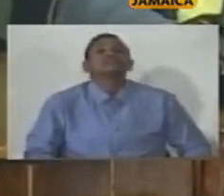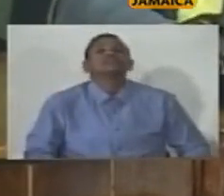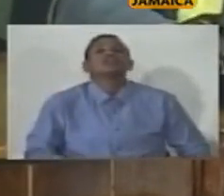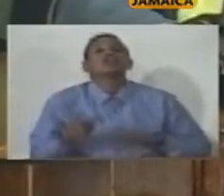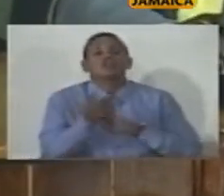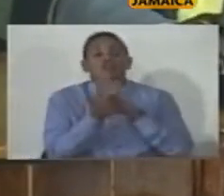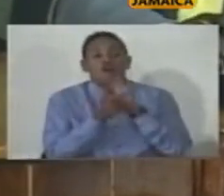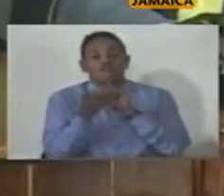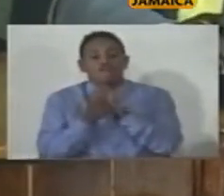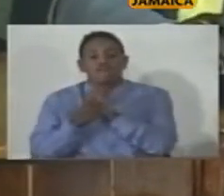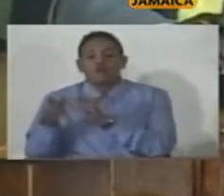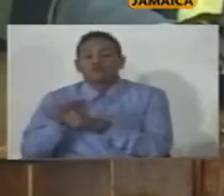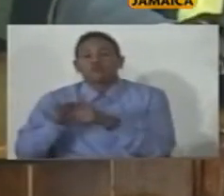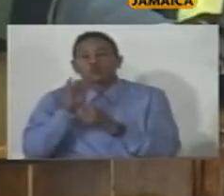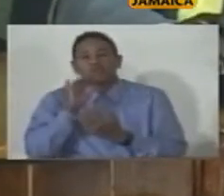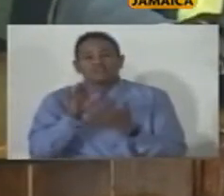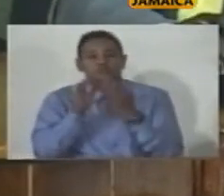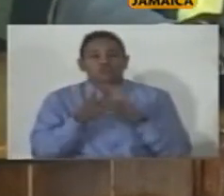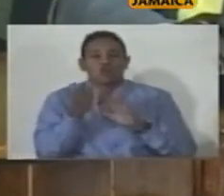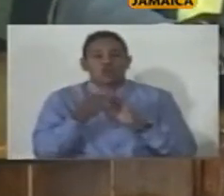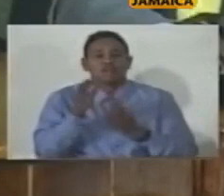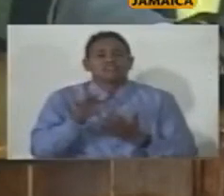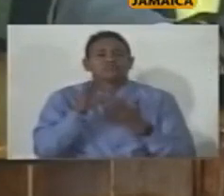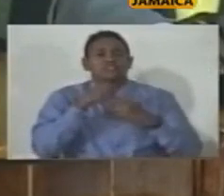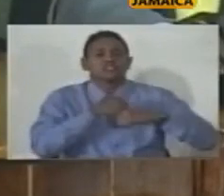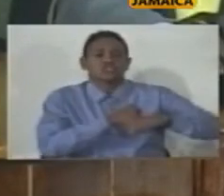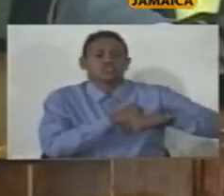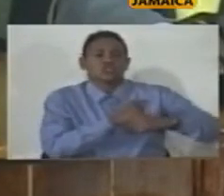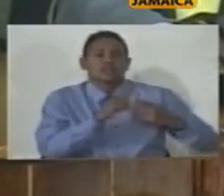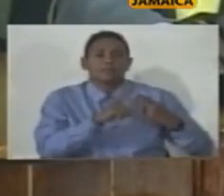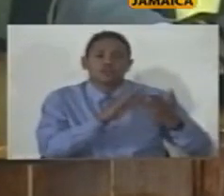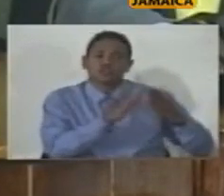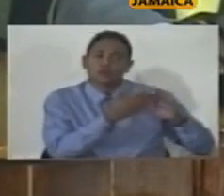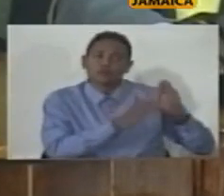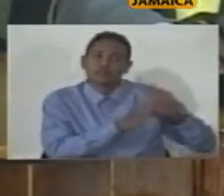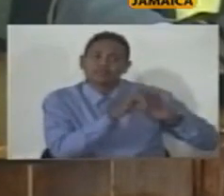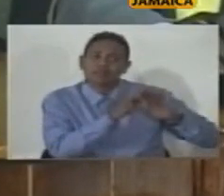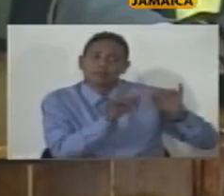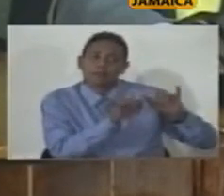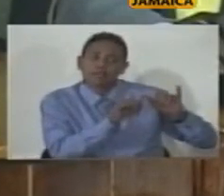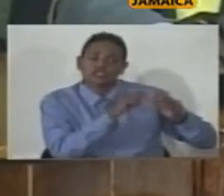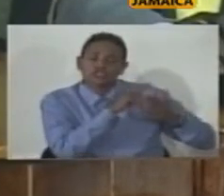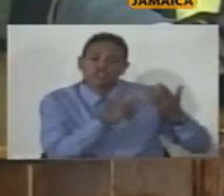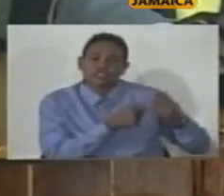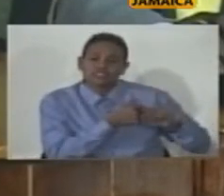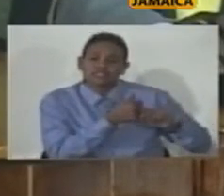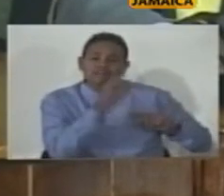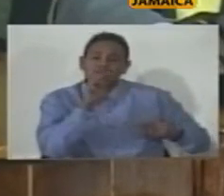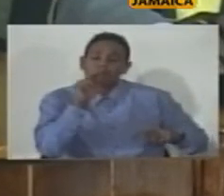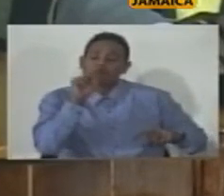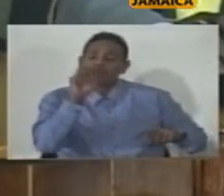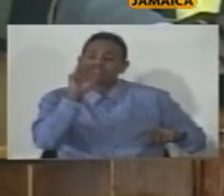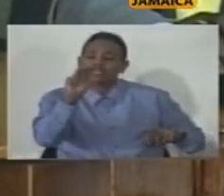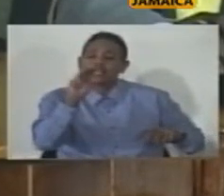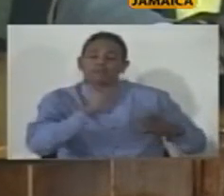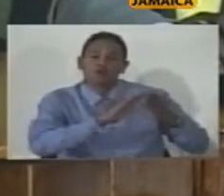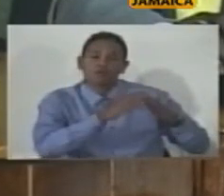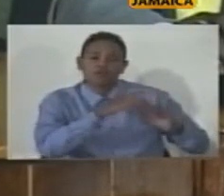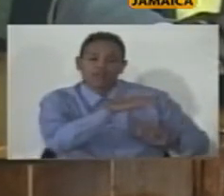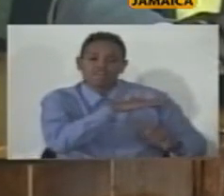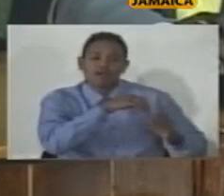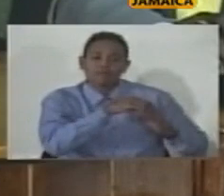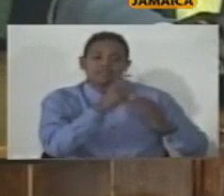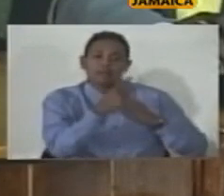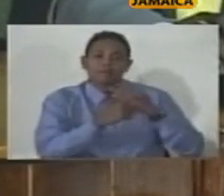Reform Zones of Special Operations, Special Security and Community Development Measures, Mount Salem Community and Environs in the Parish of